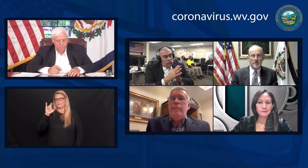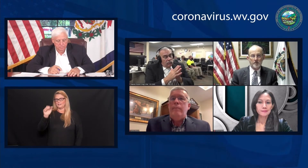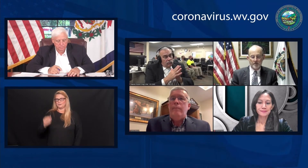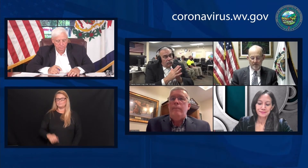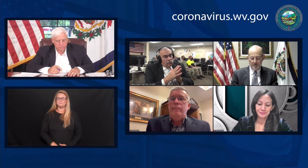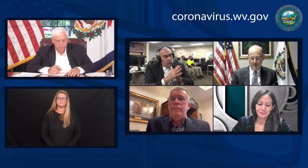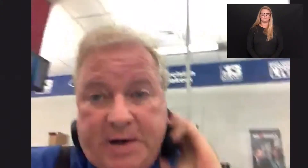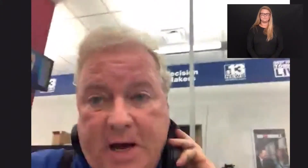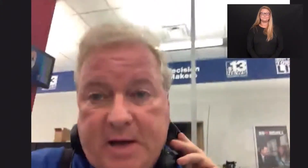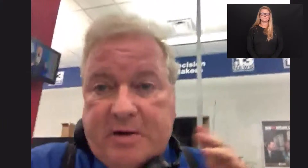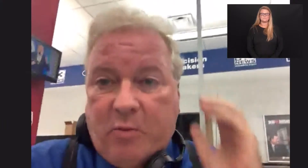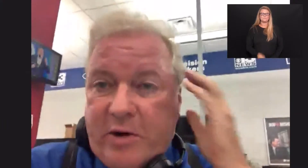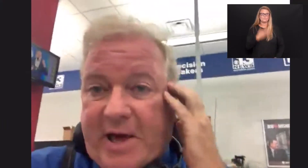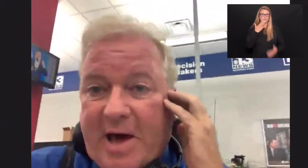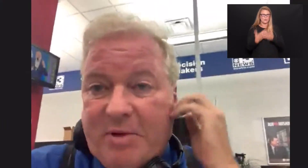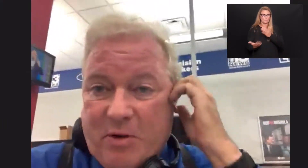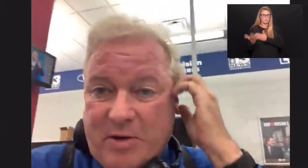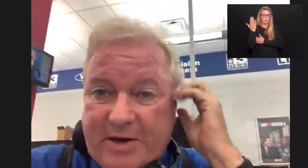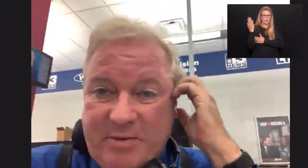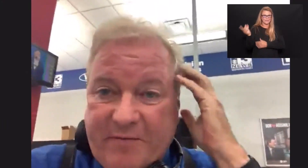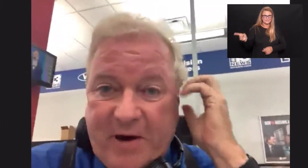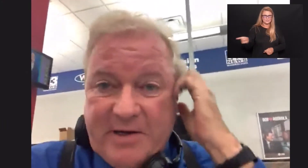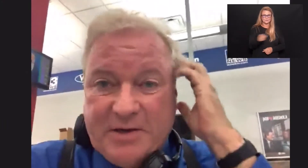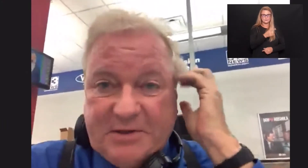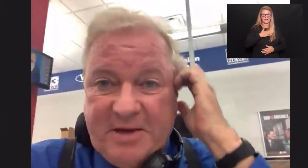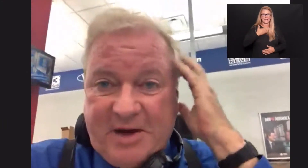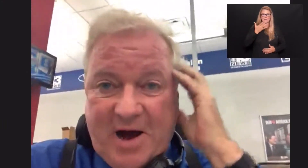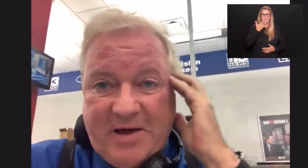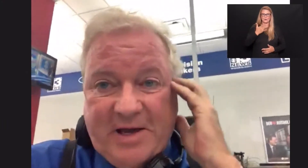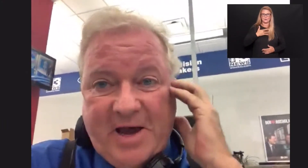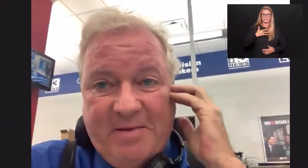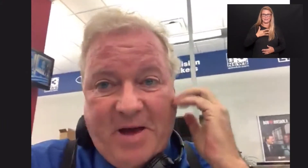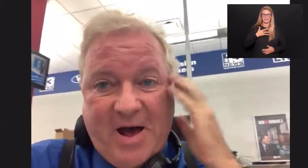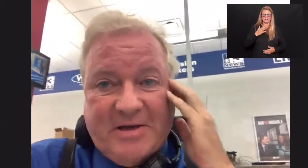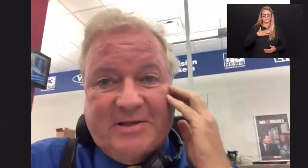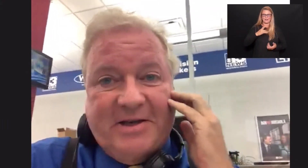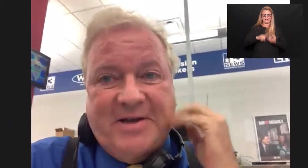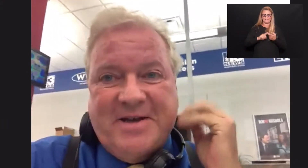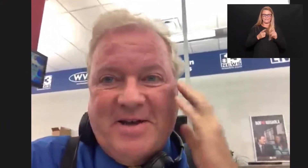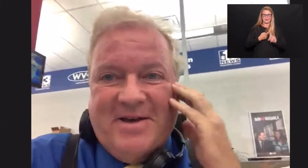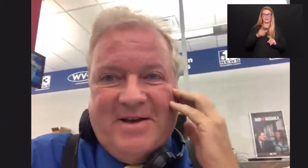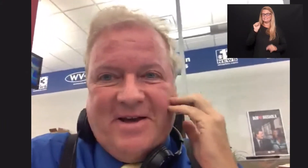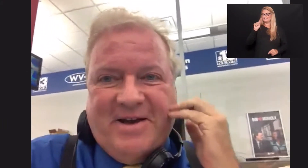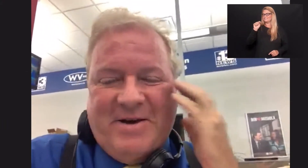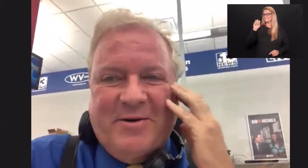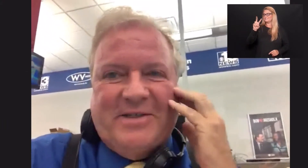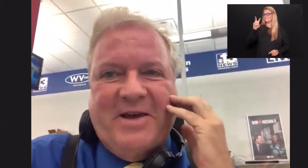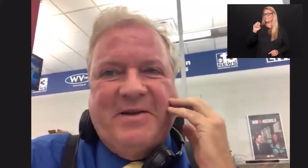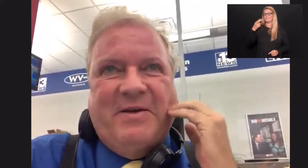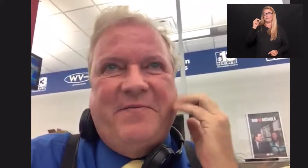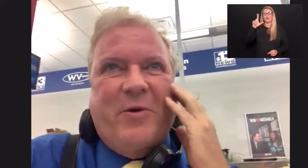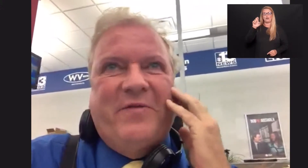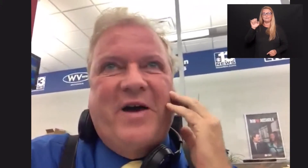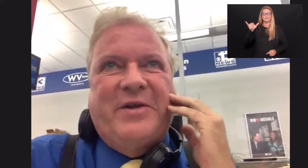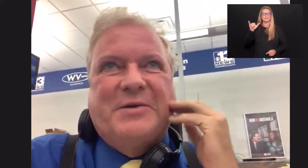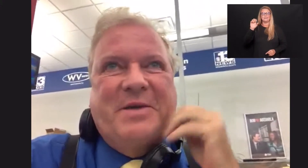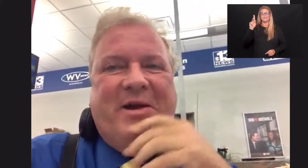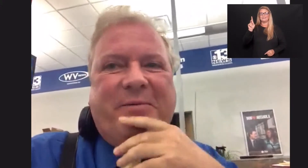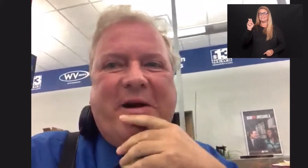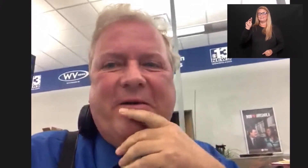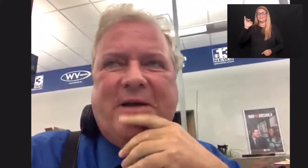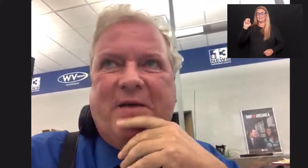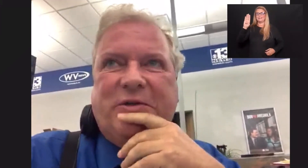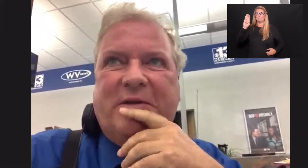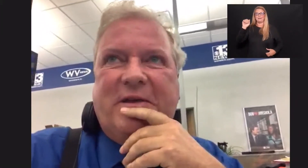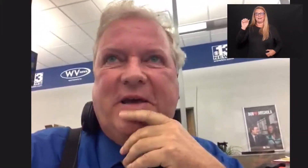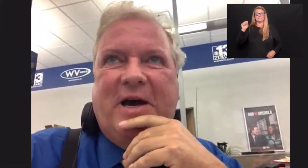Good morning, everyone, and good morning and happy birthday to my friend and esteemed colleague, Kenny Bass. I always say in the 45 years I've been